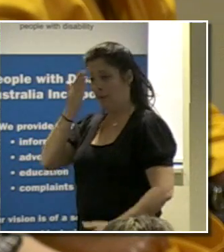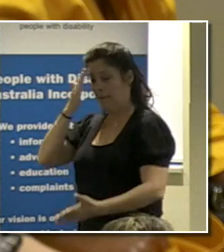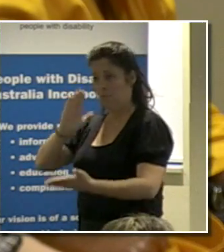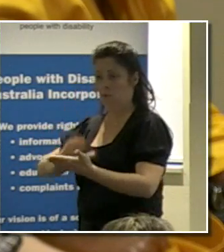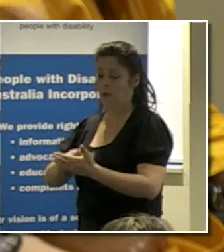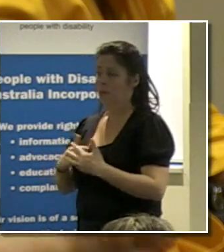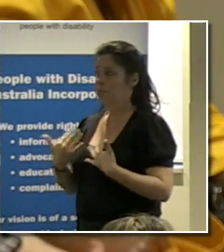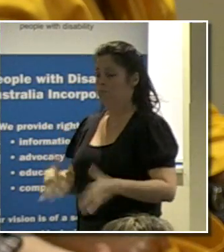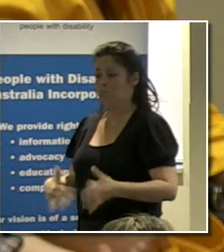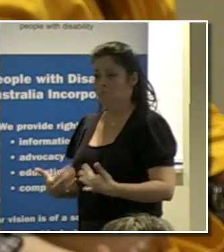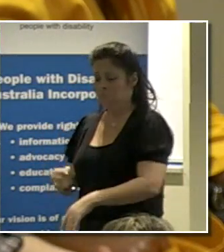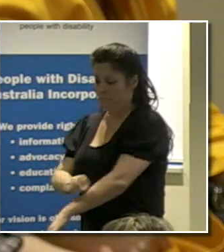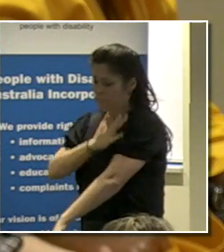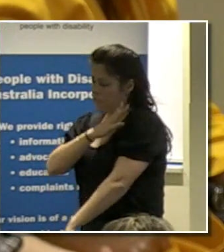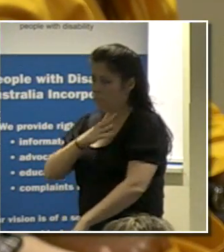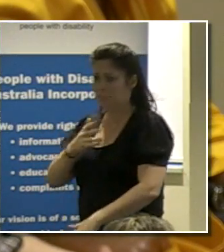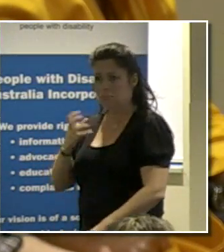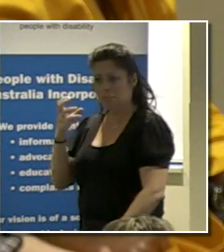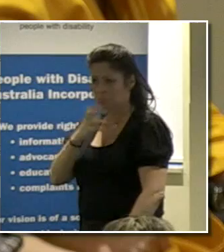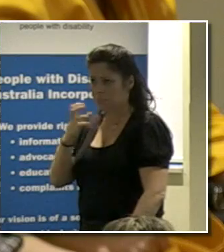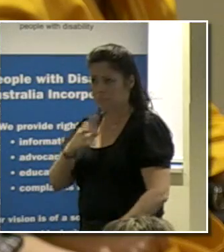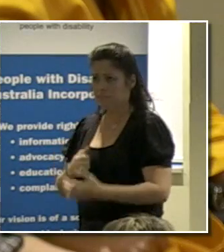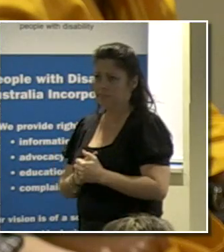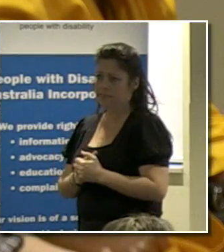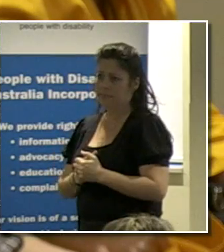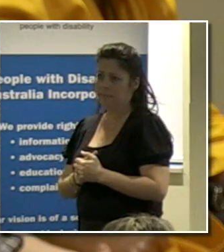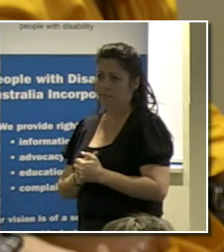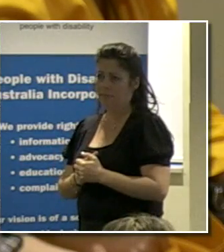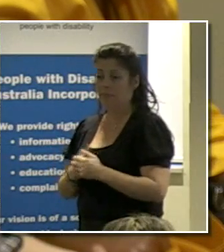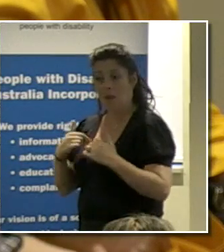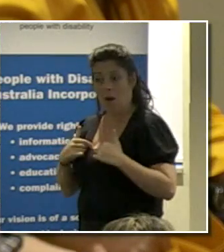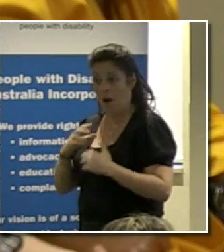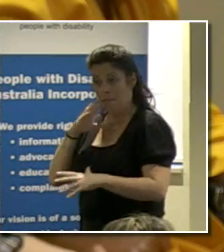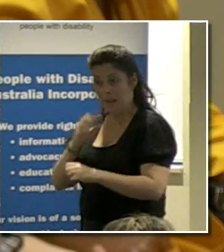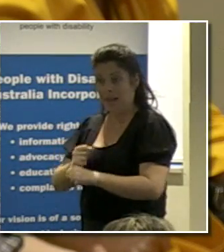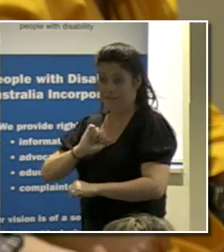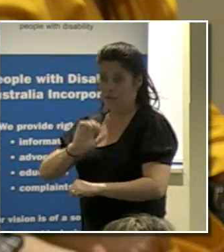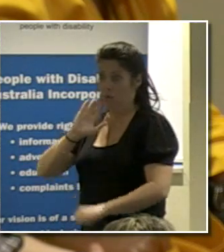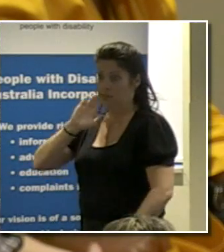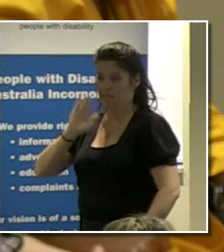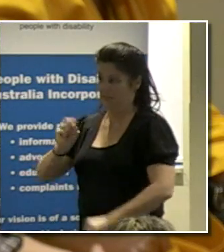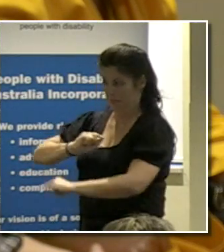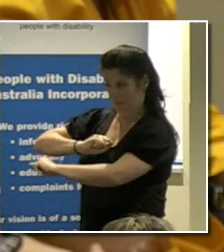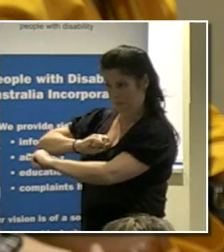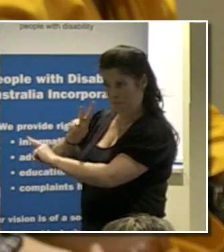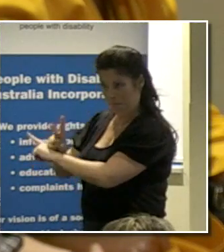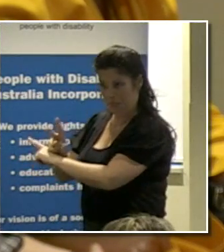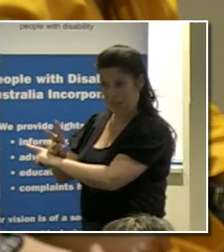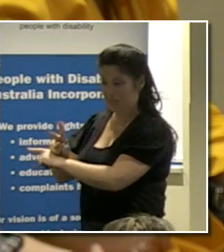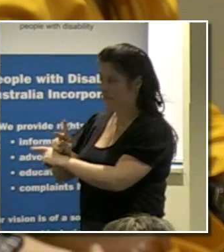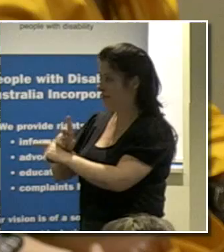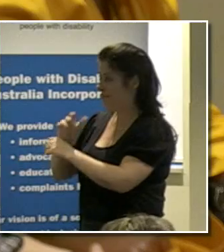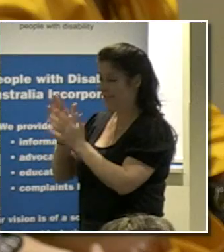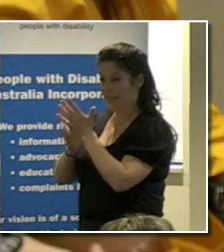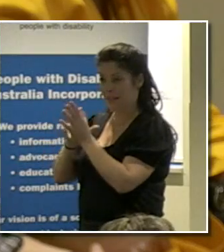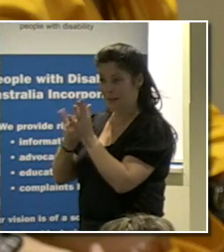brilliantly eloquent, beautiful and moving speeches I've ever heard. And it rivals, I believe, anything that was ever produced by Martin Luther